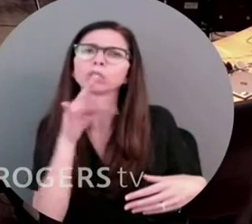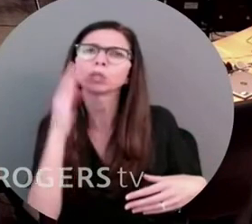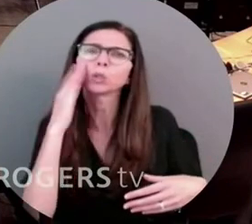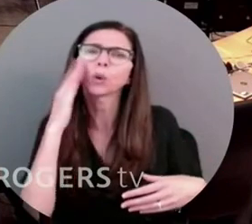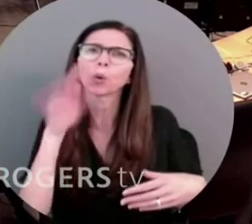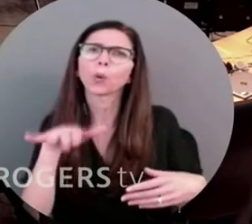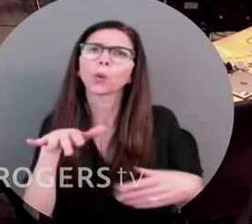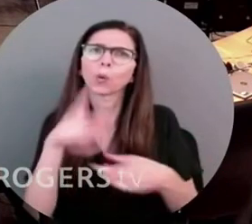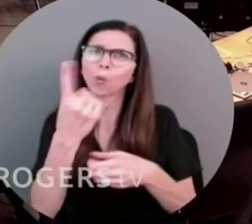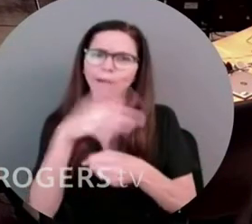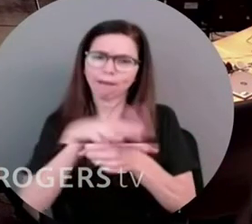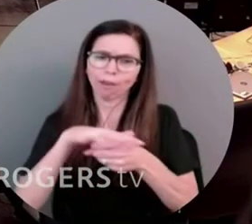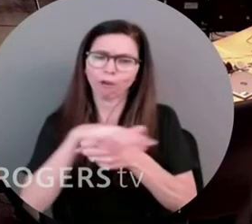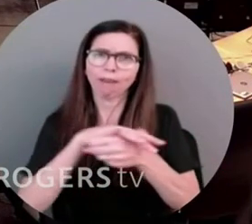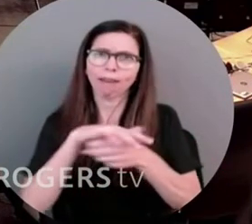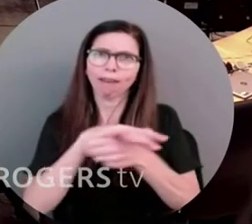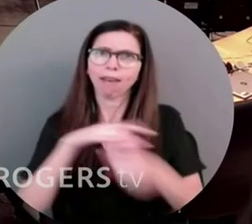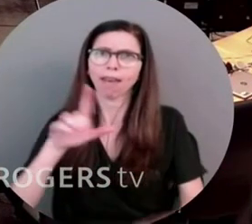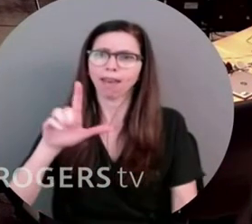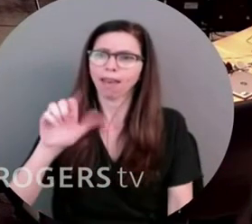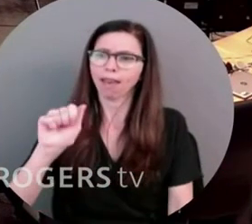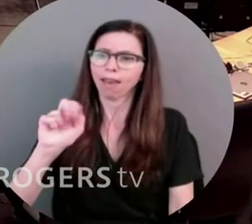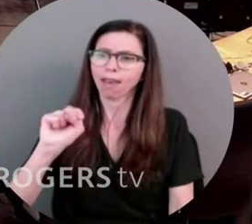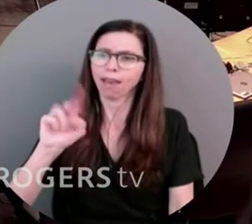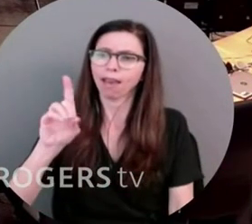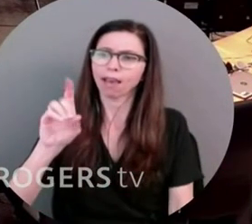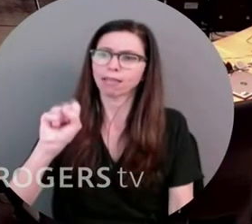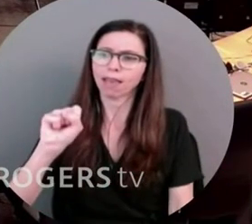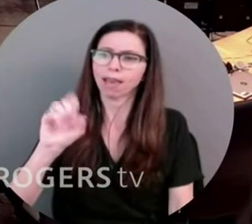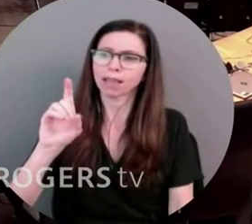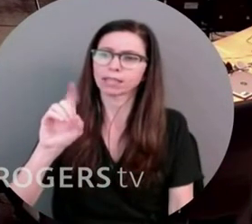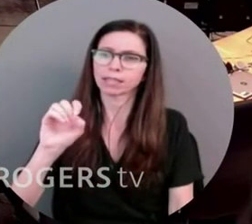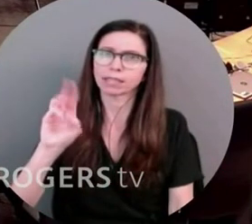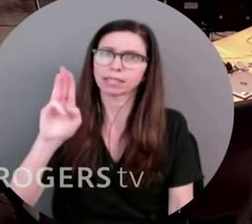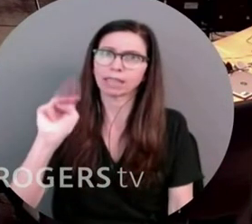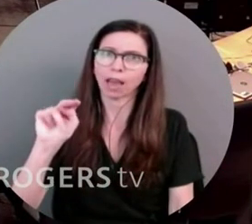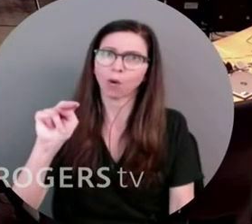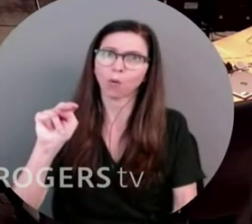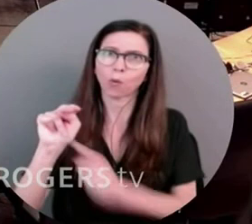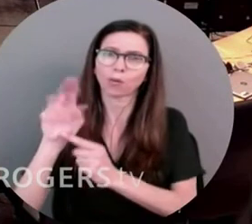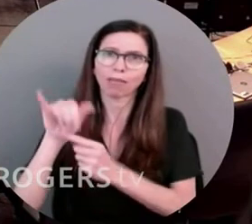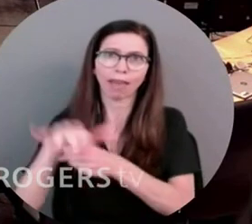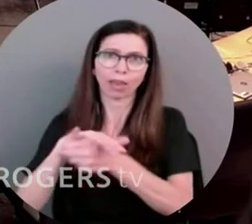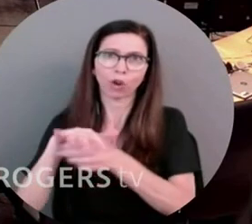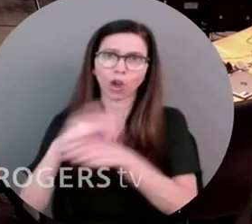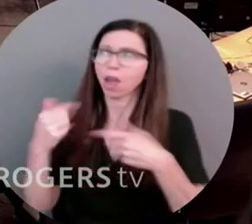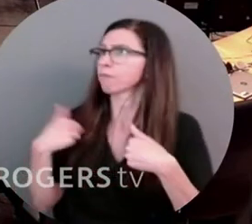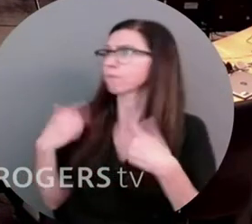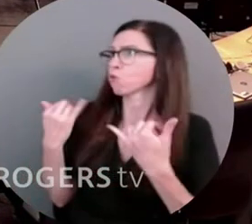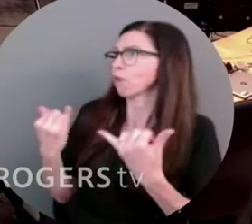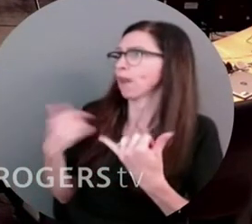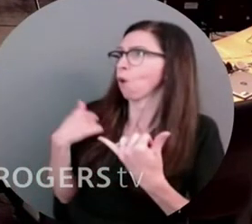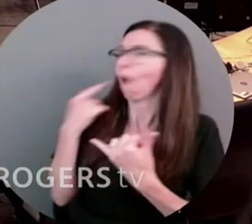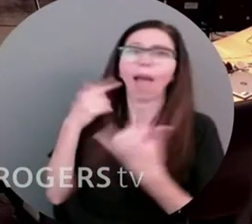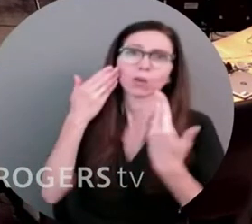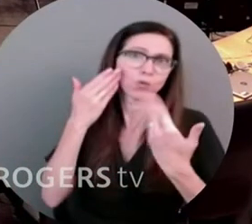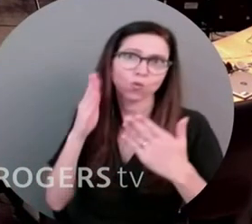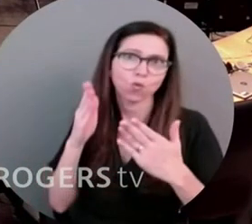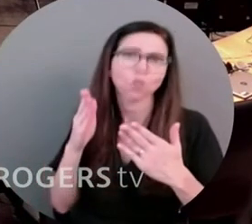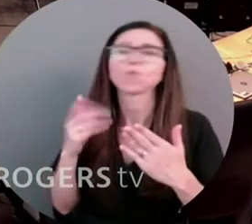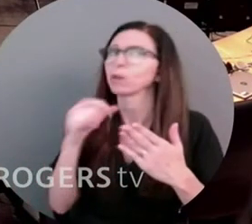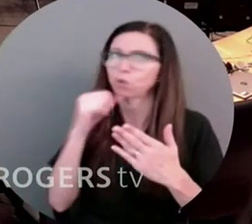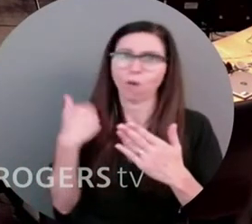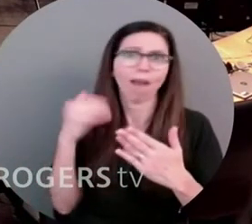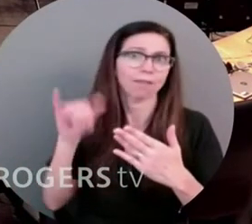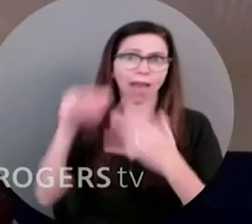We understand they're working on a scheme, and I look forward to getting more information on that. I don't have that information at the moment, but I do know they're looking into it. Well, actually, most